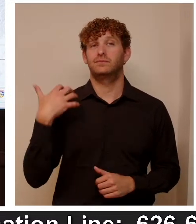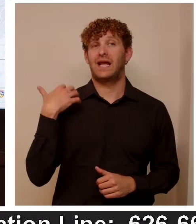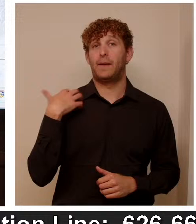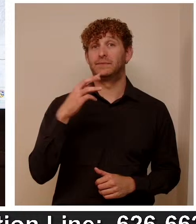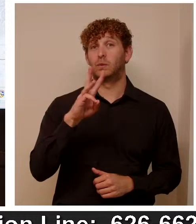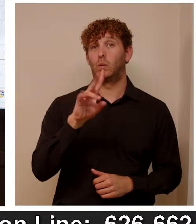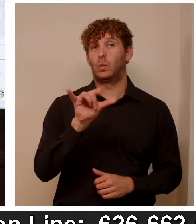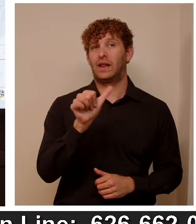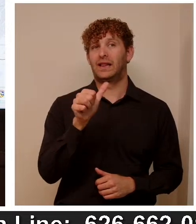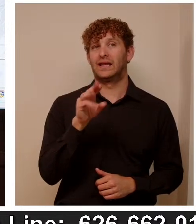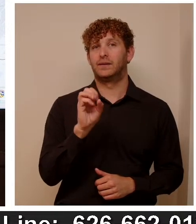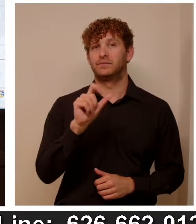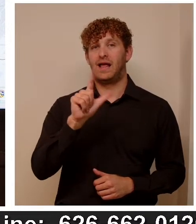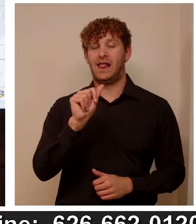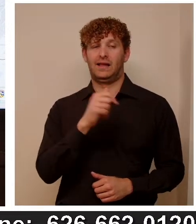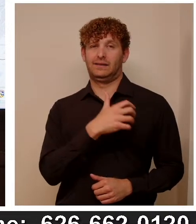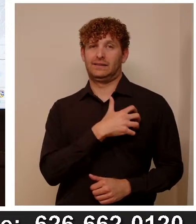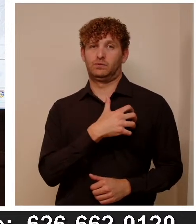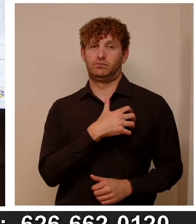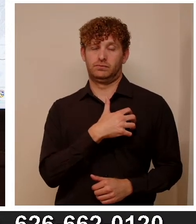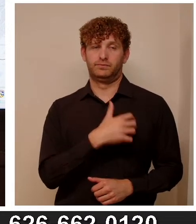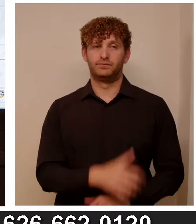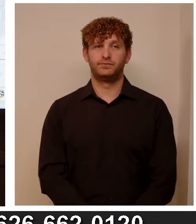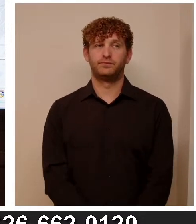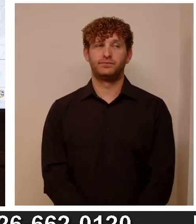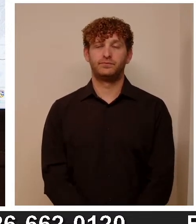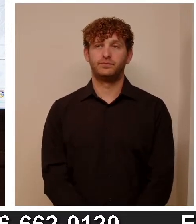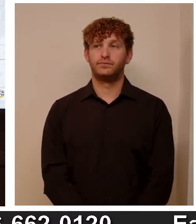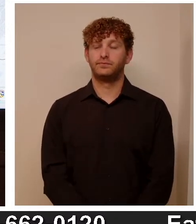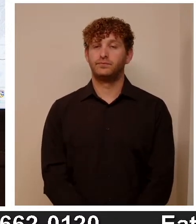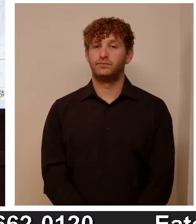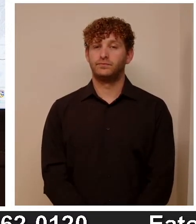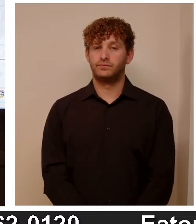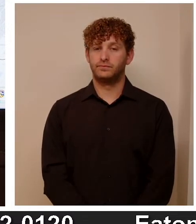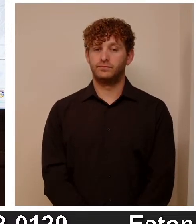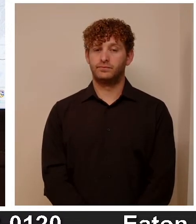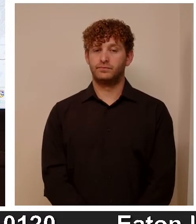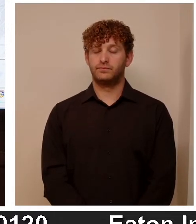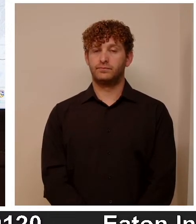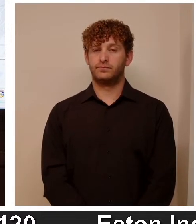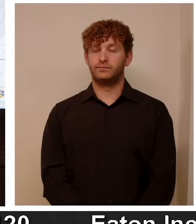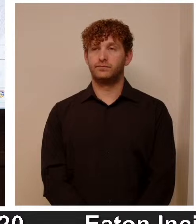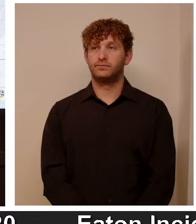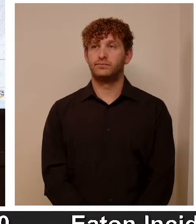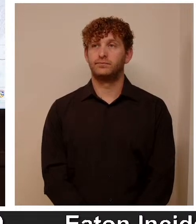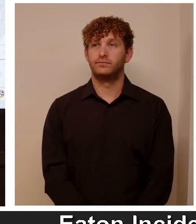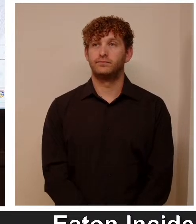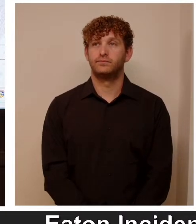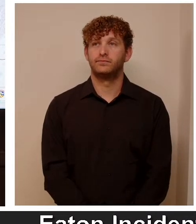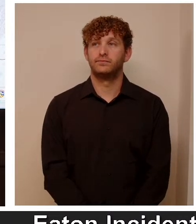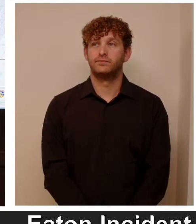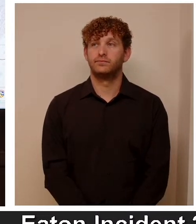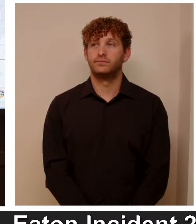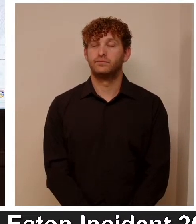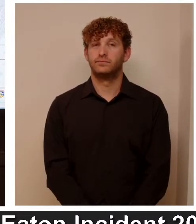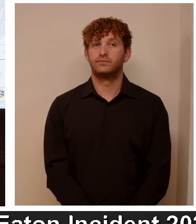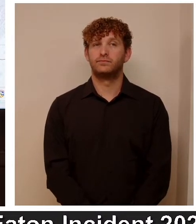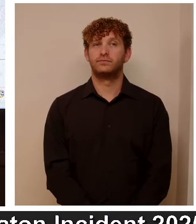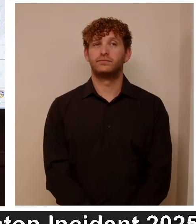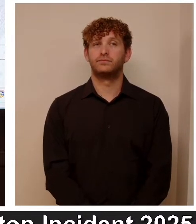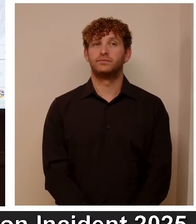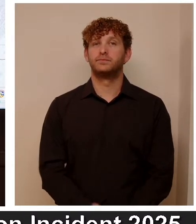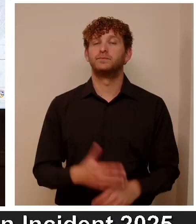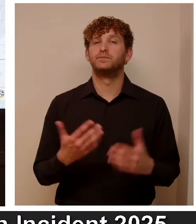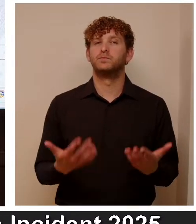to come back up. There are questions about